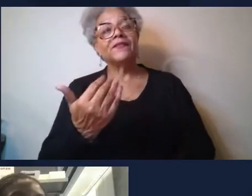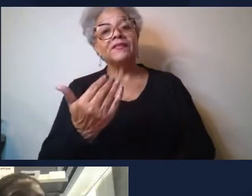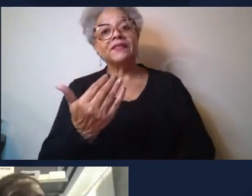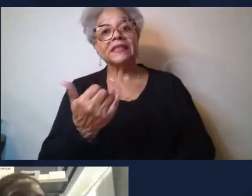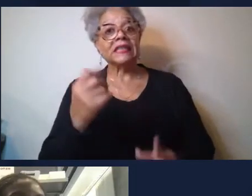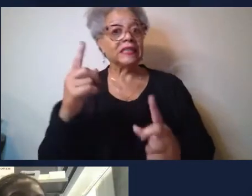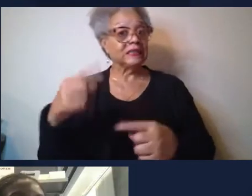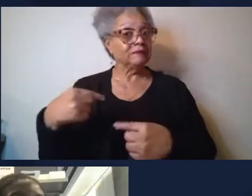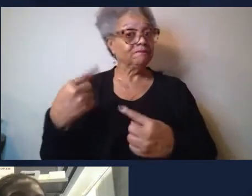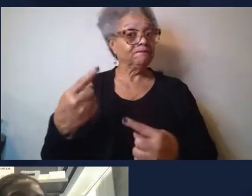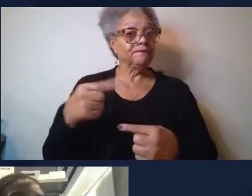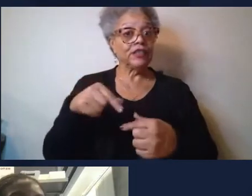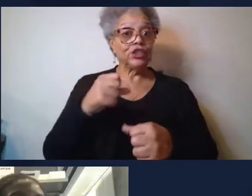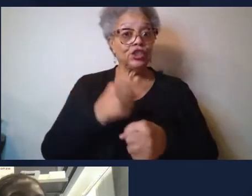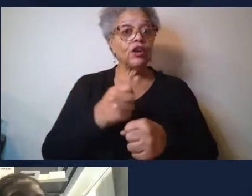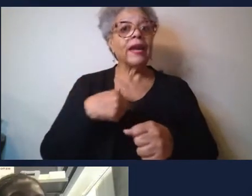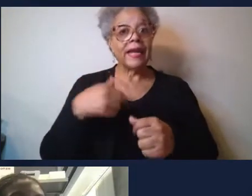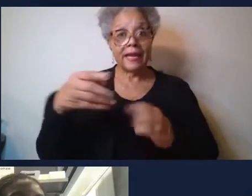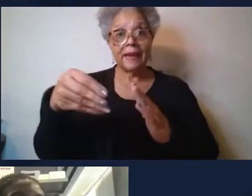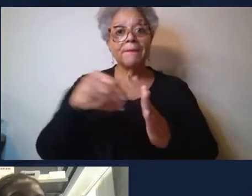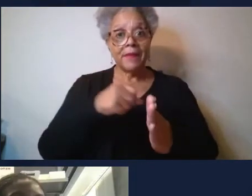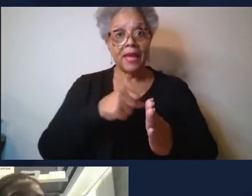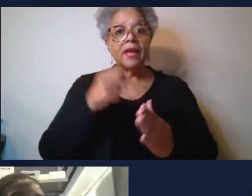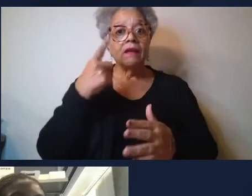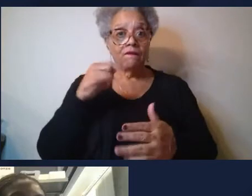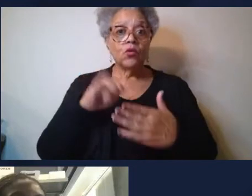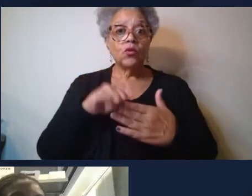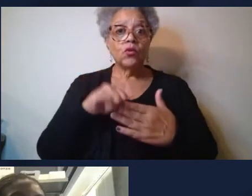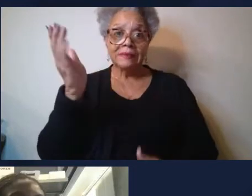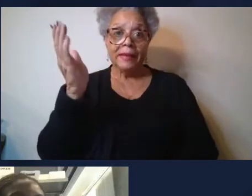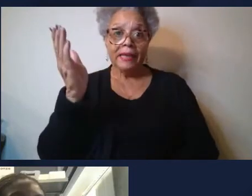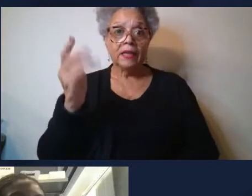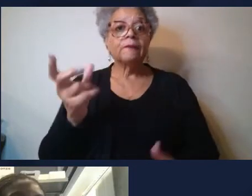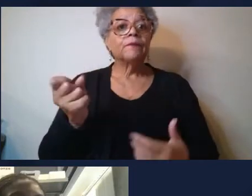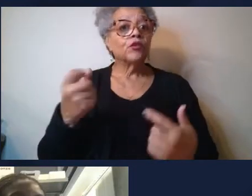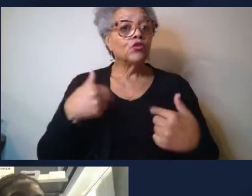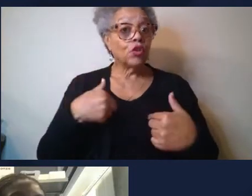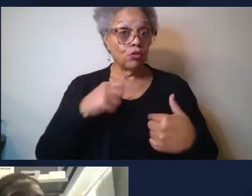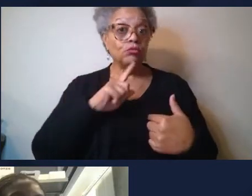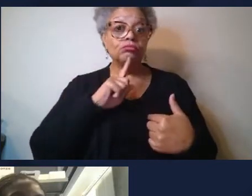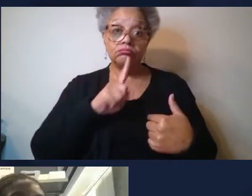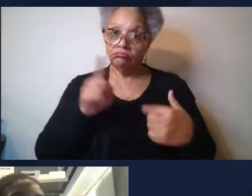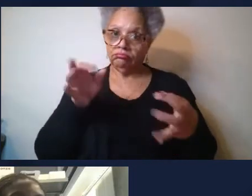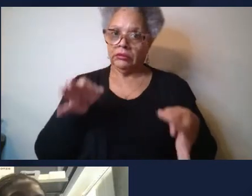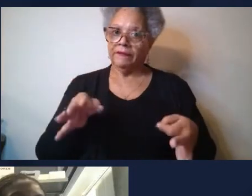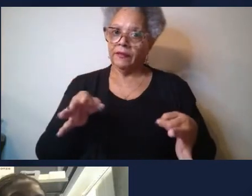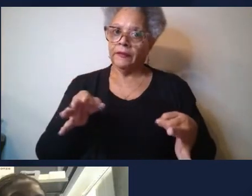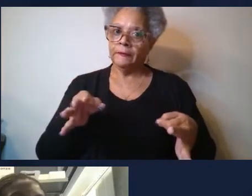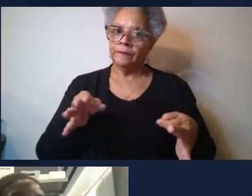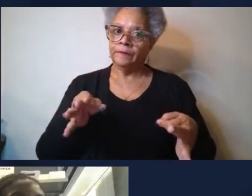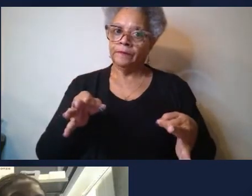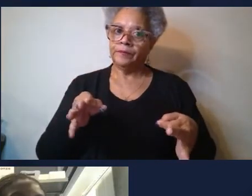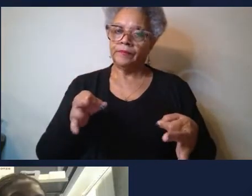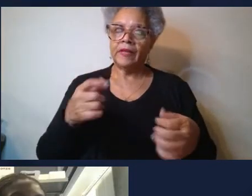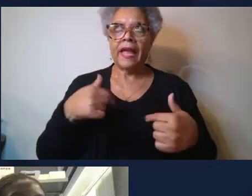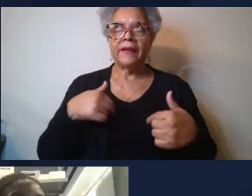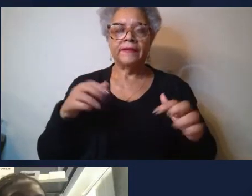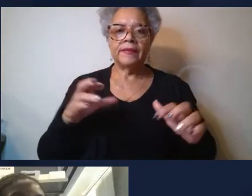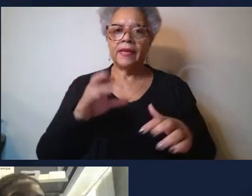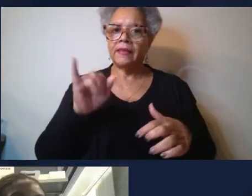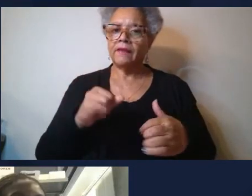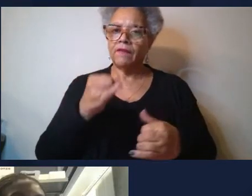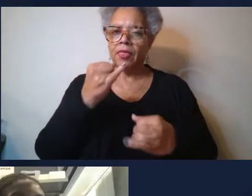engagements this year, and I do get compensated for speaking. So absolutely, I've done that for